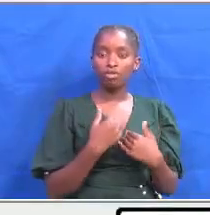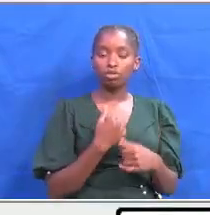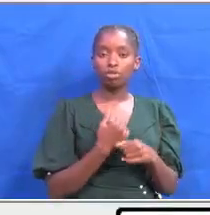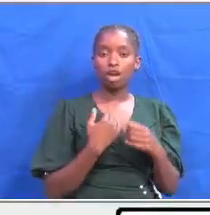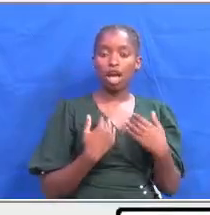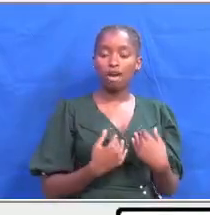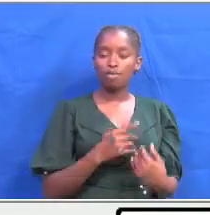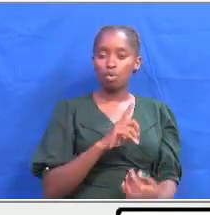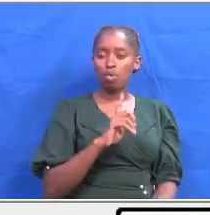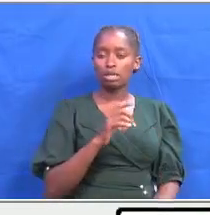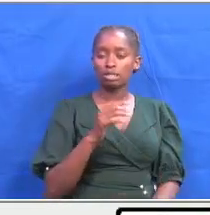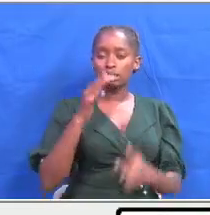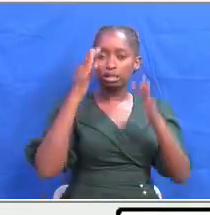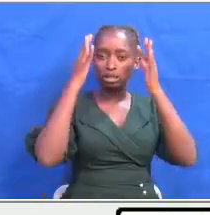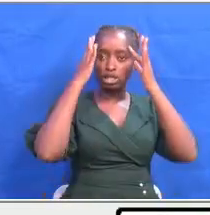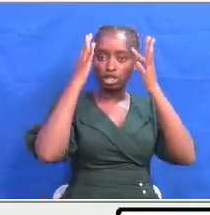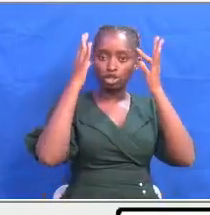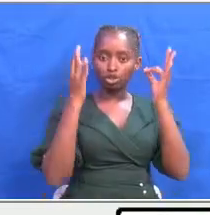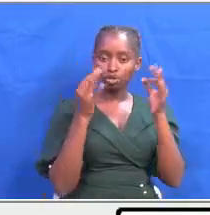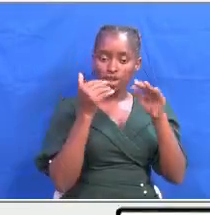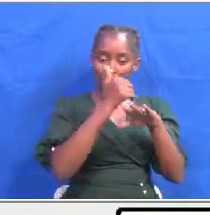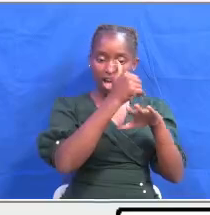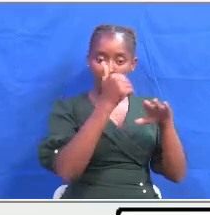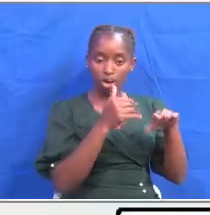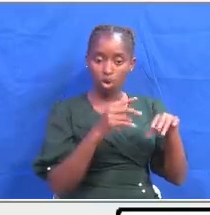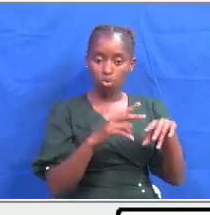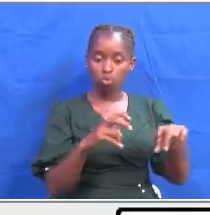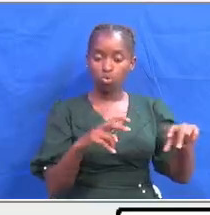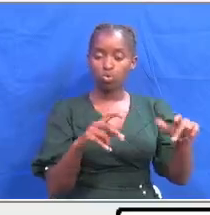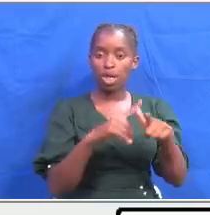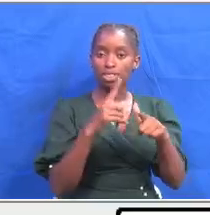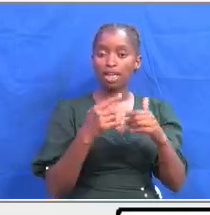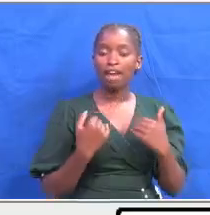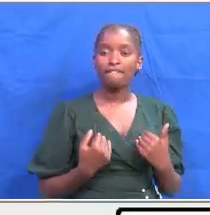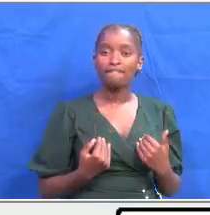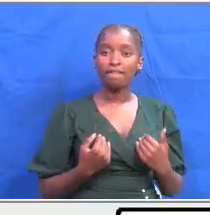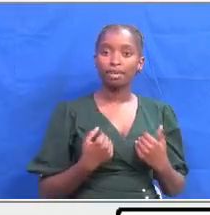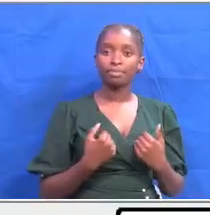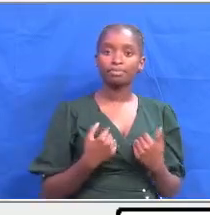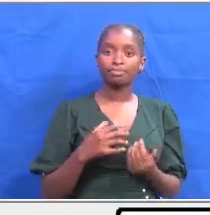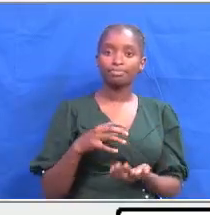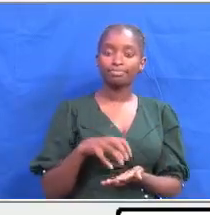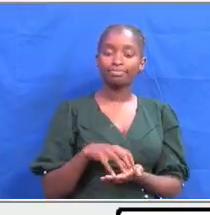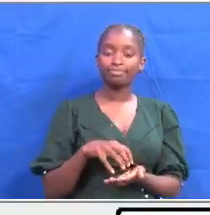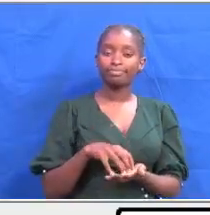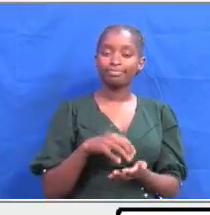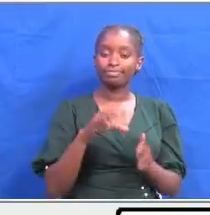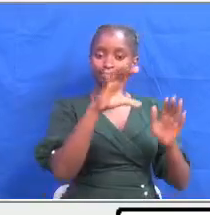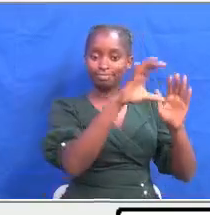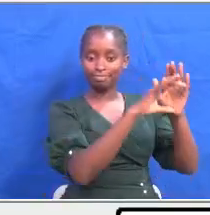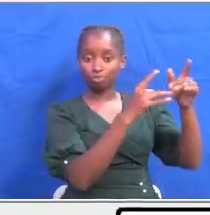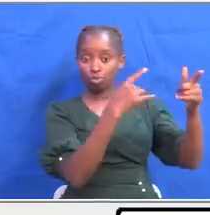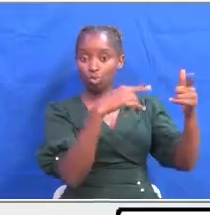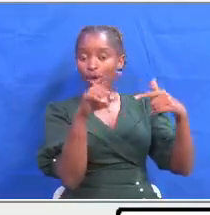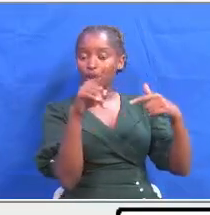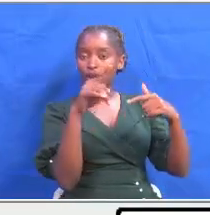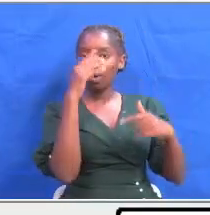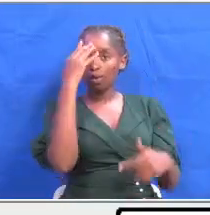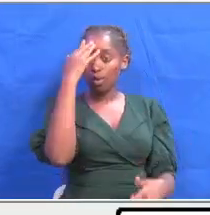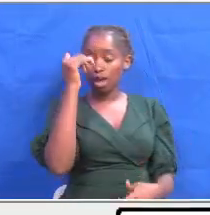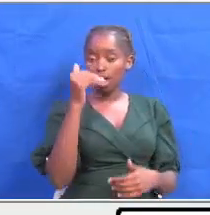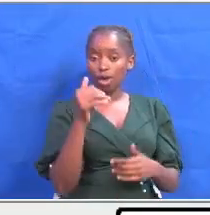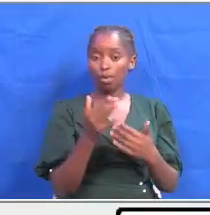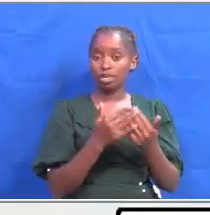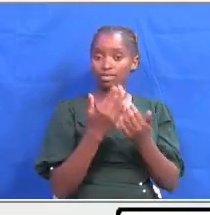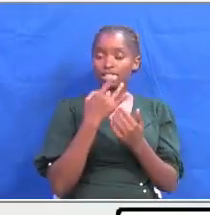decision under review, you'll be facing a case of constitution winning because all the arms would have